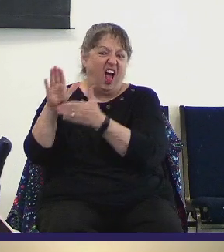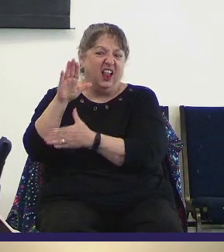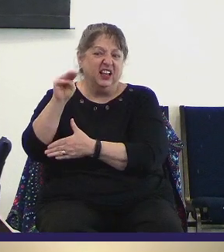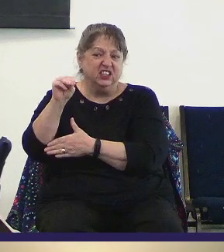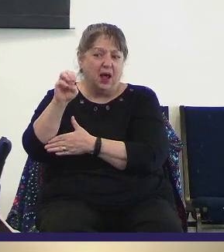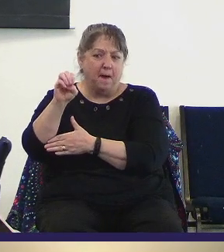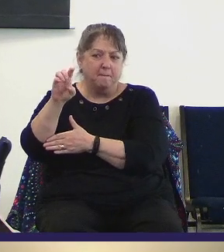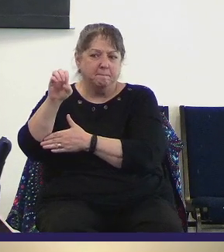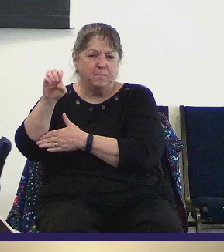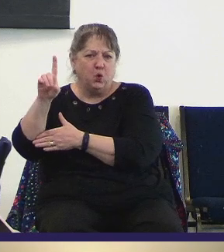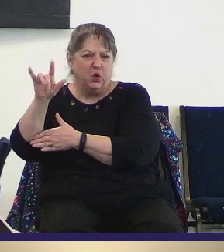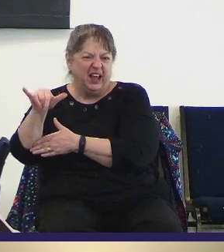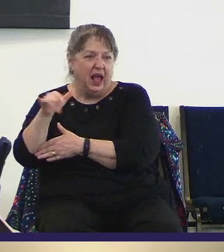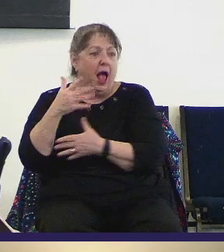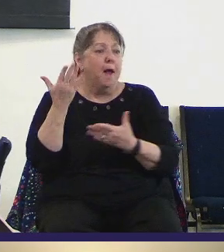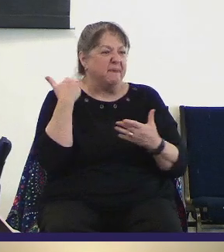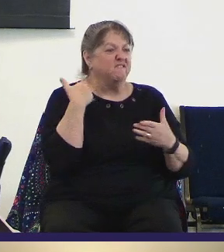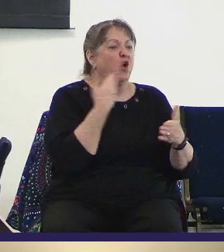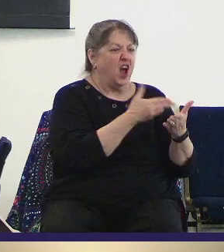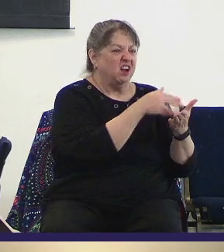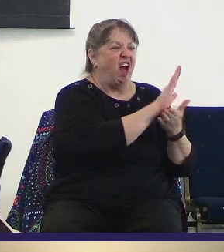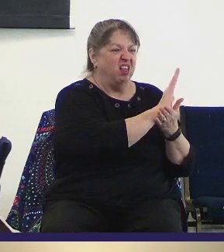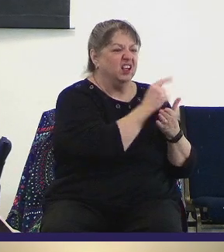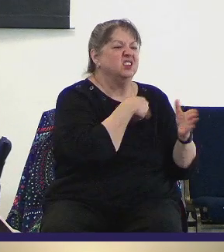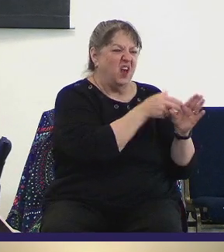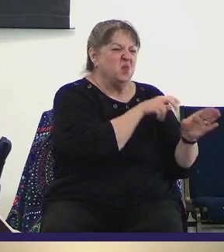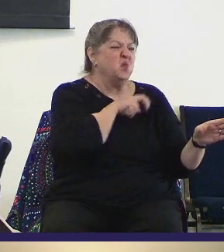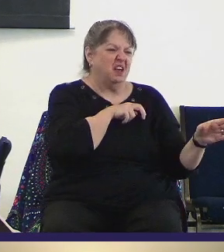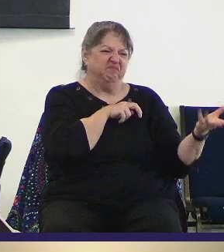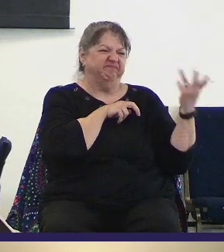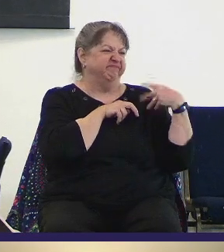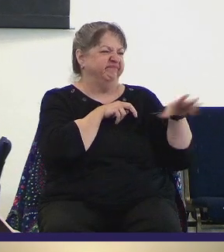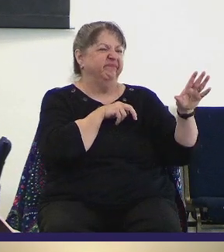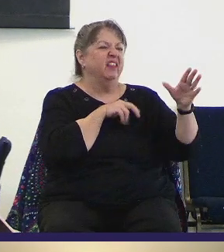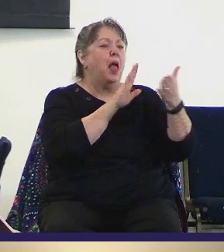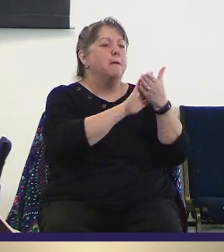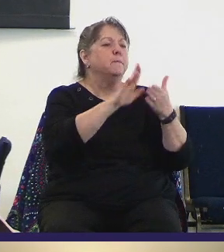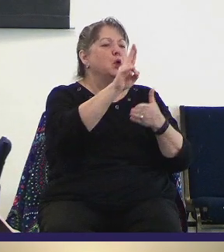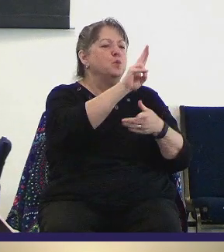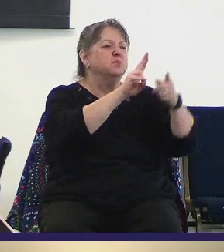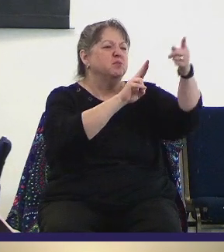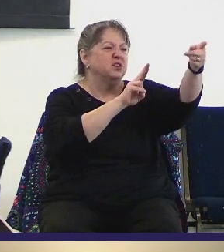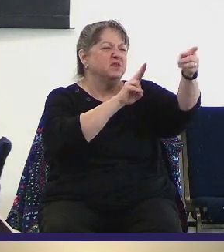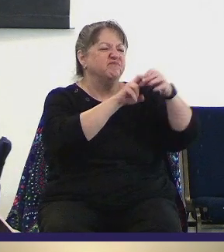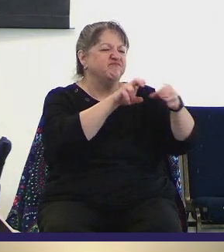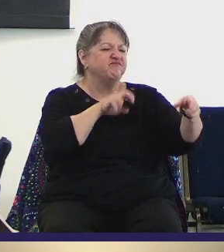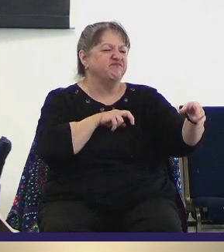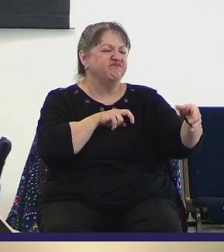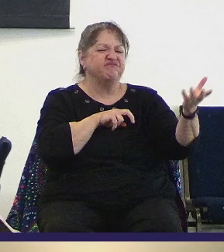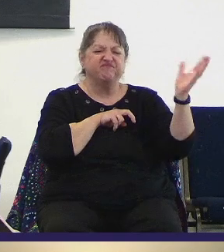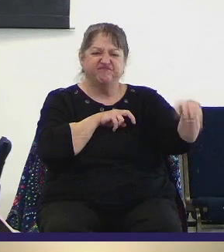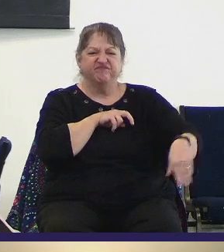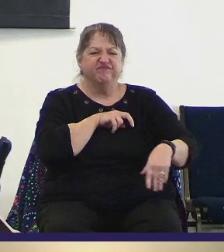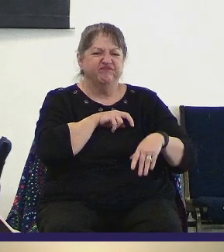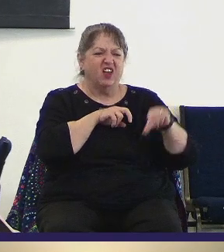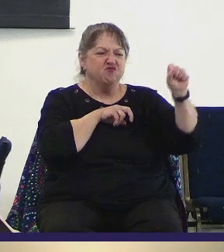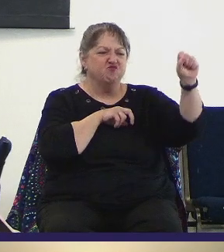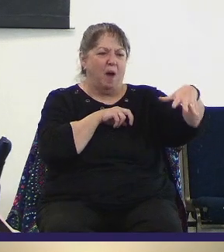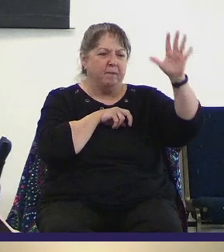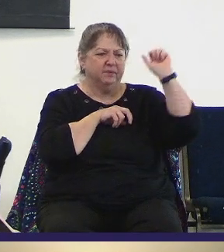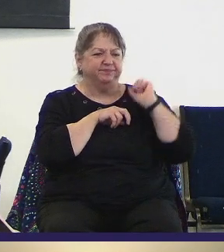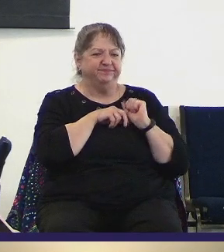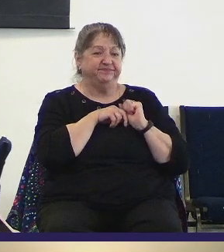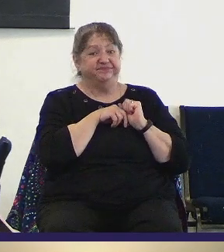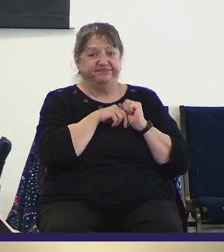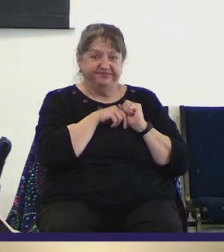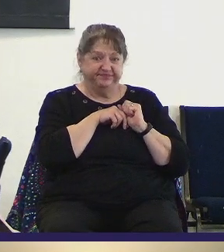college. As some of you already know, I had left Bloomsburg. I dropped out of Bloomsburg University to